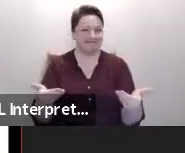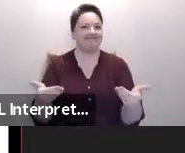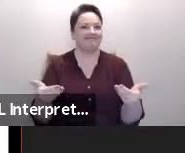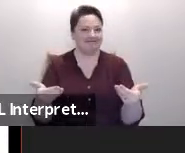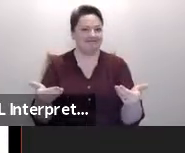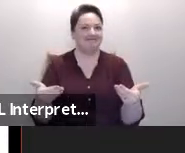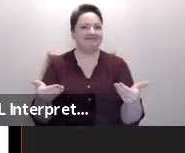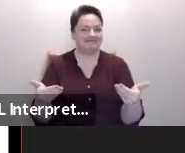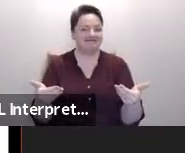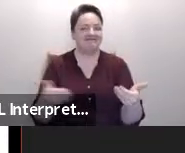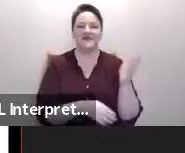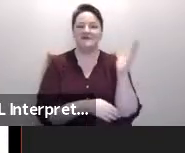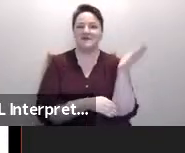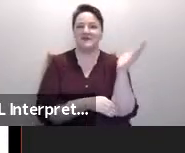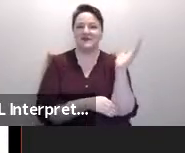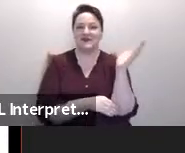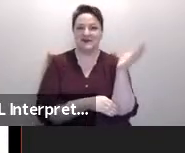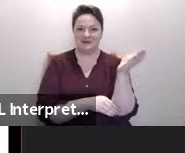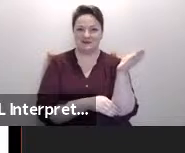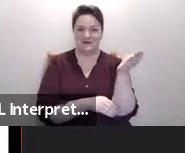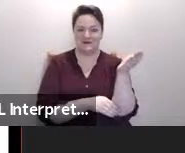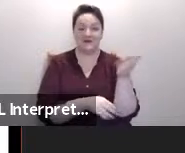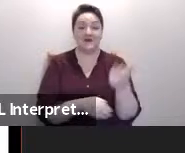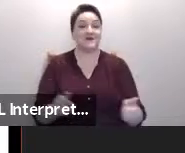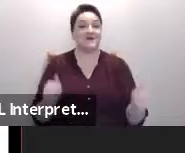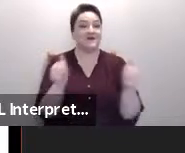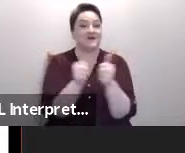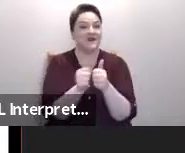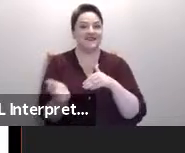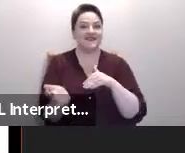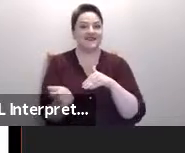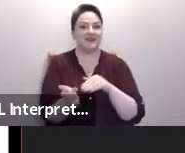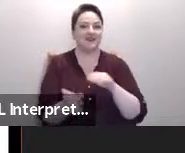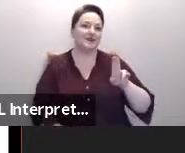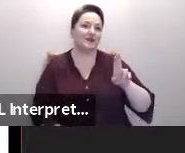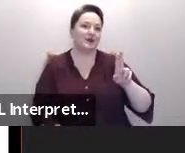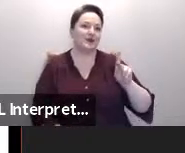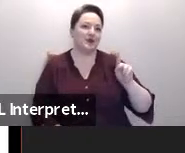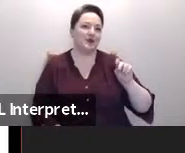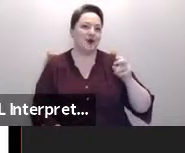our presentation with Dr. Bakosi.